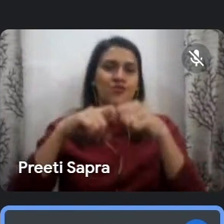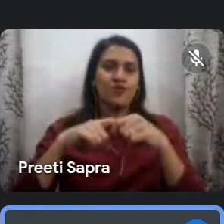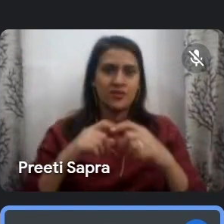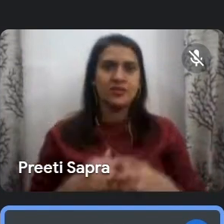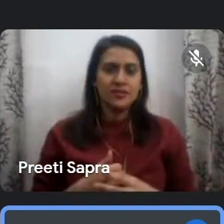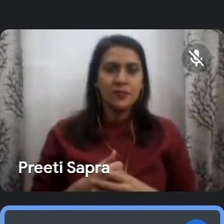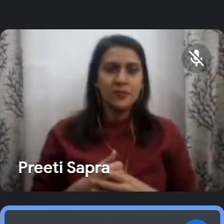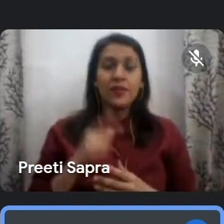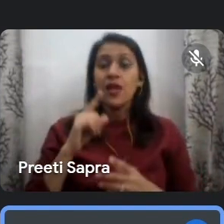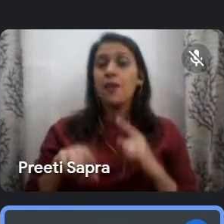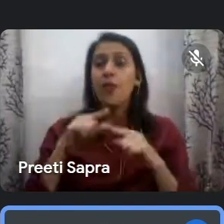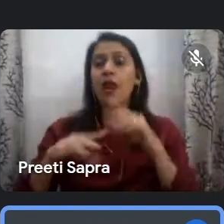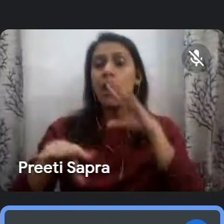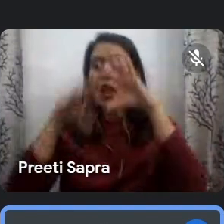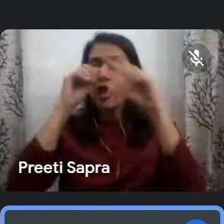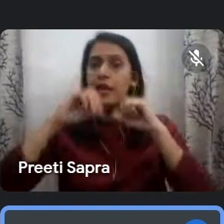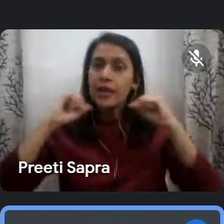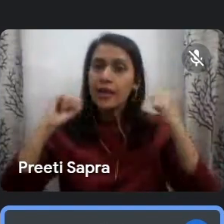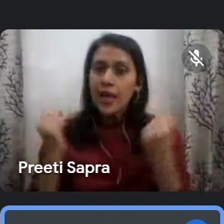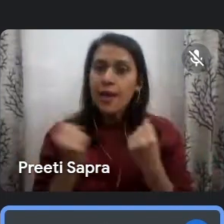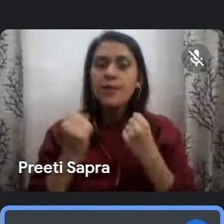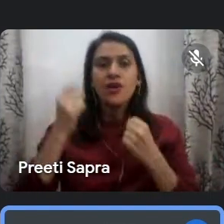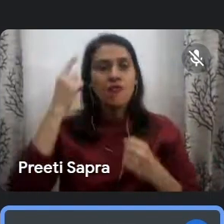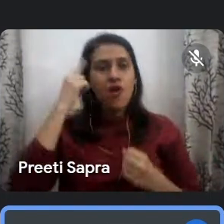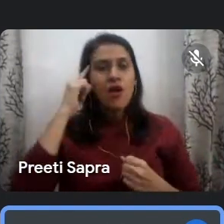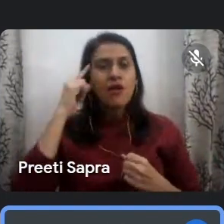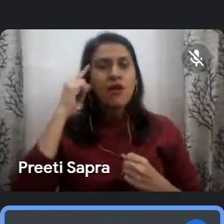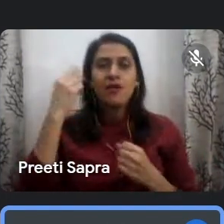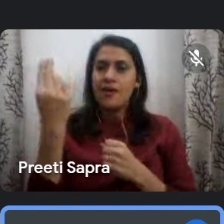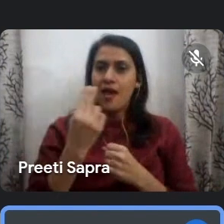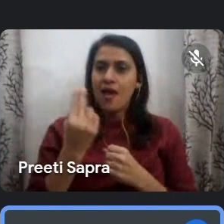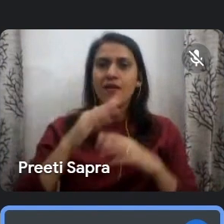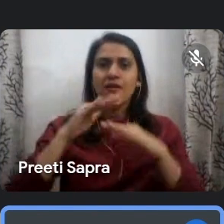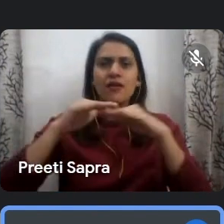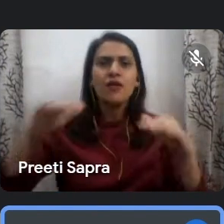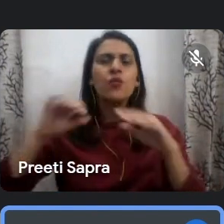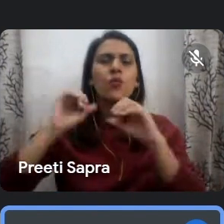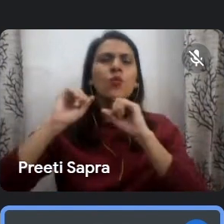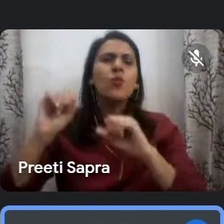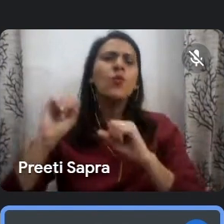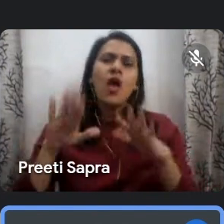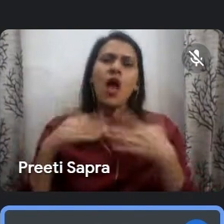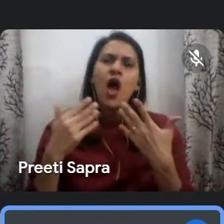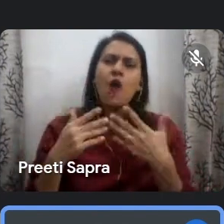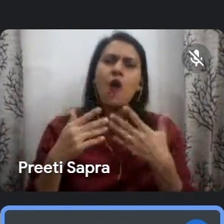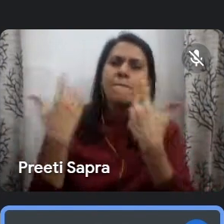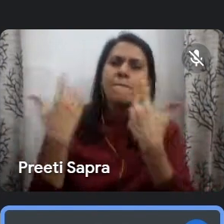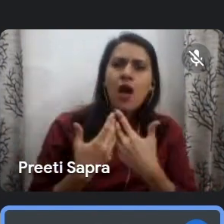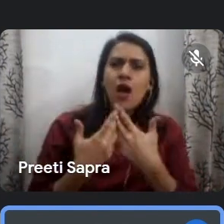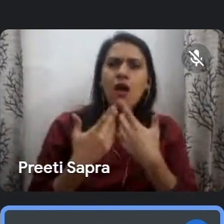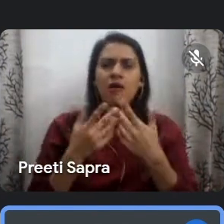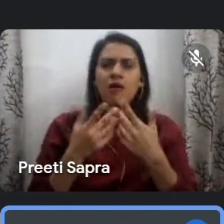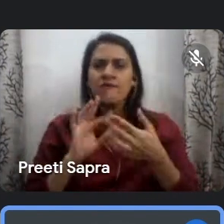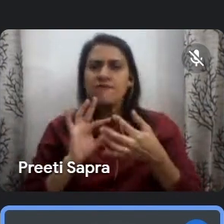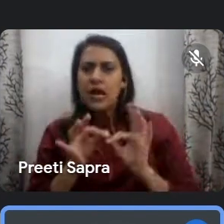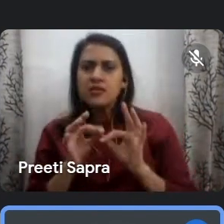the learning capabilities of mild autism kids, like how they can cope up with.